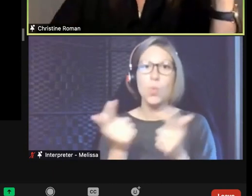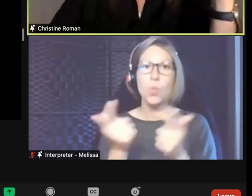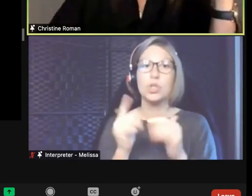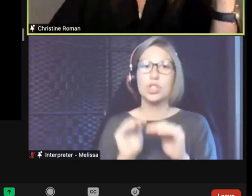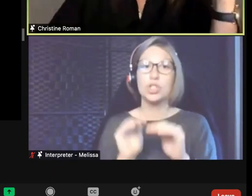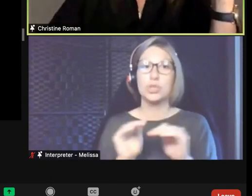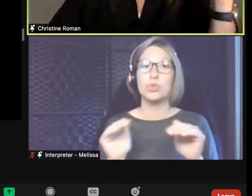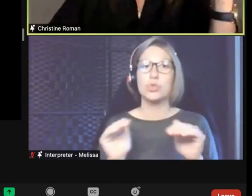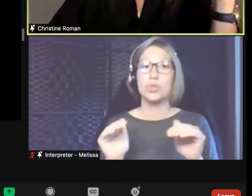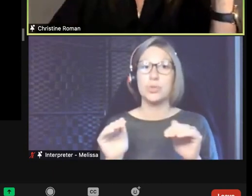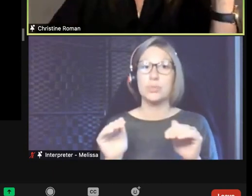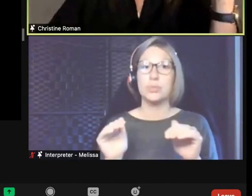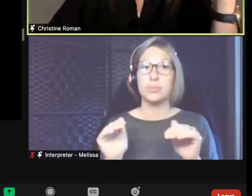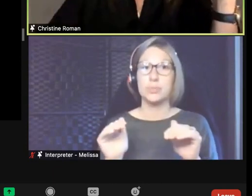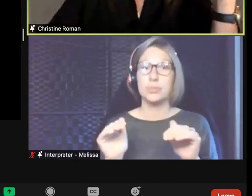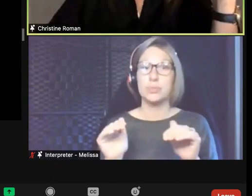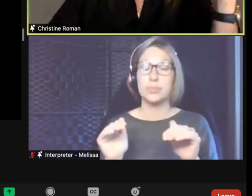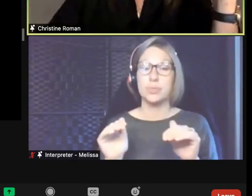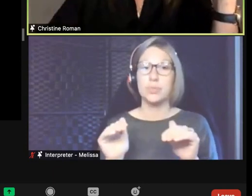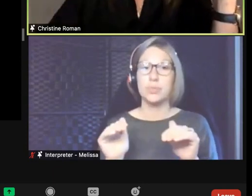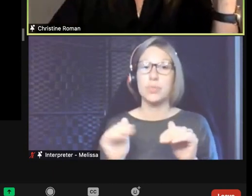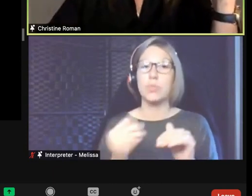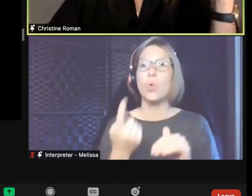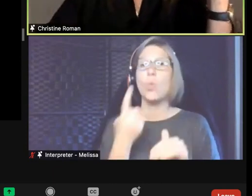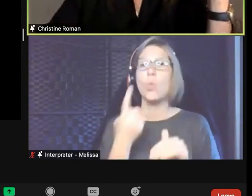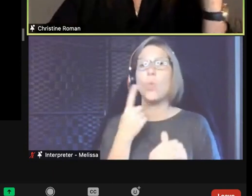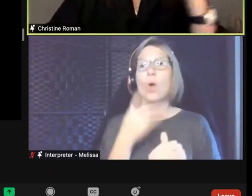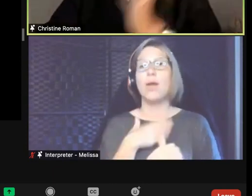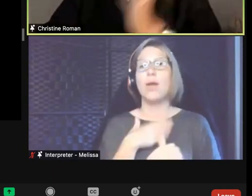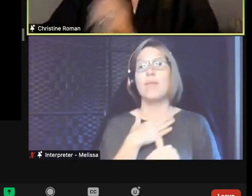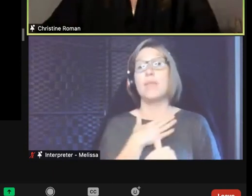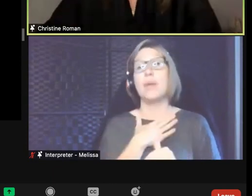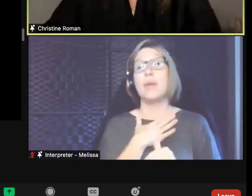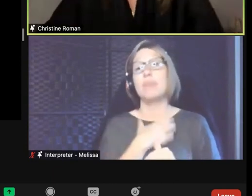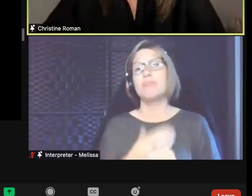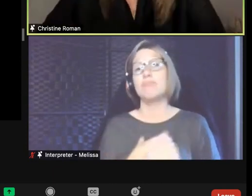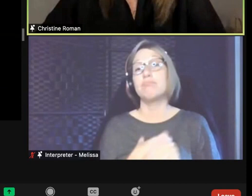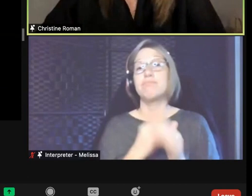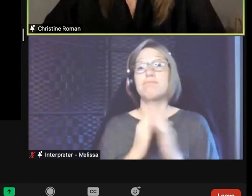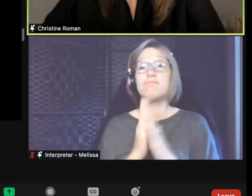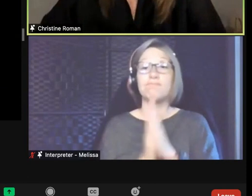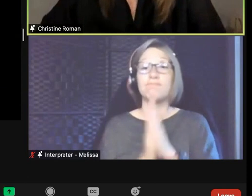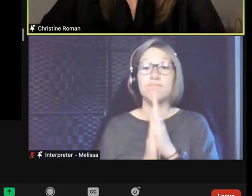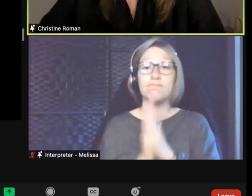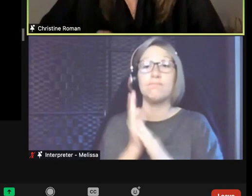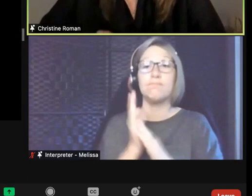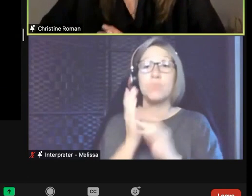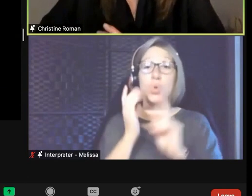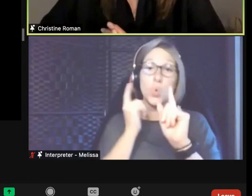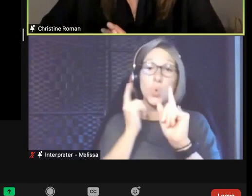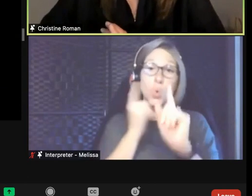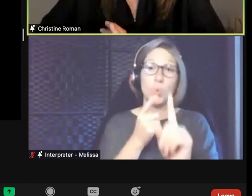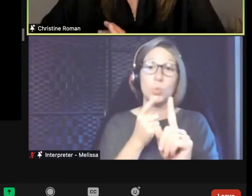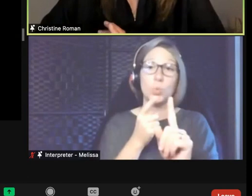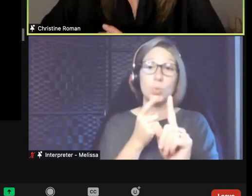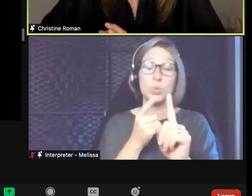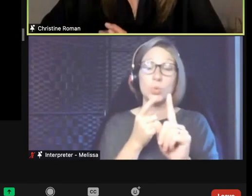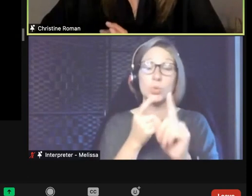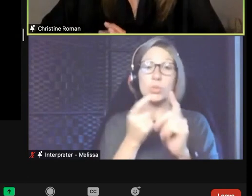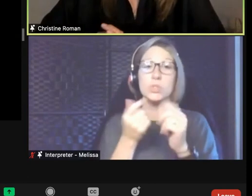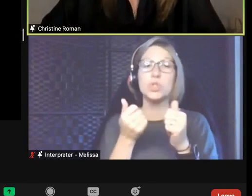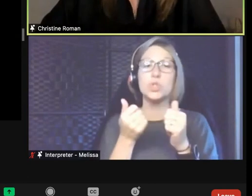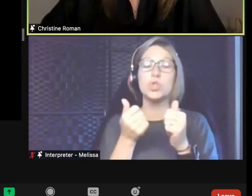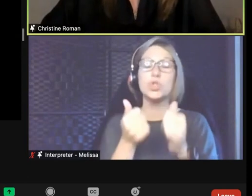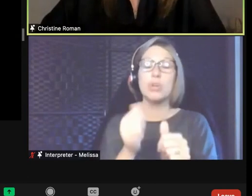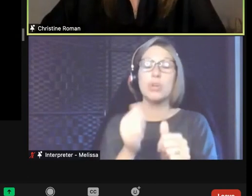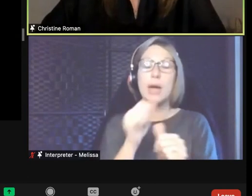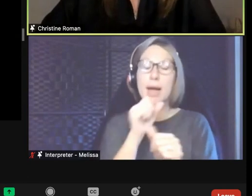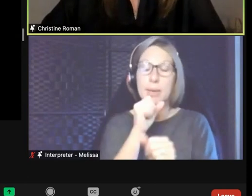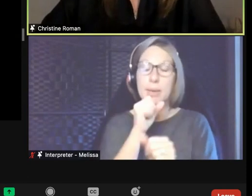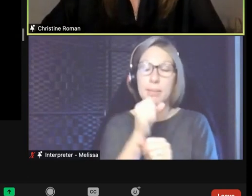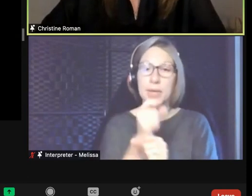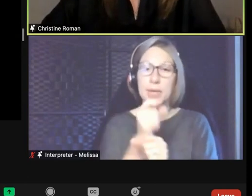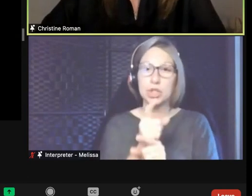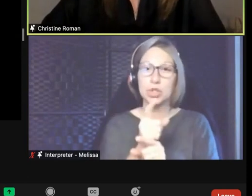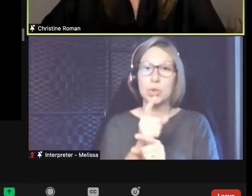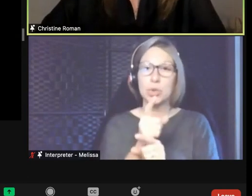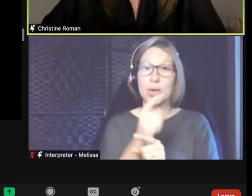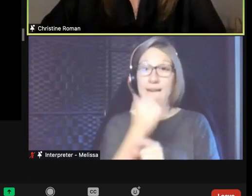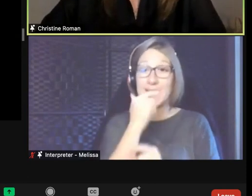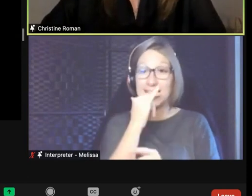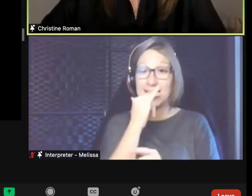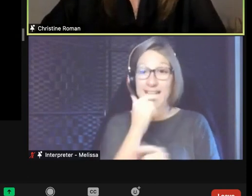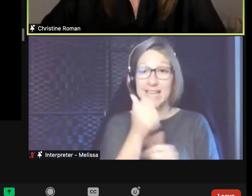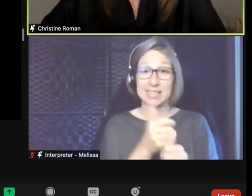One of my passionate goals is to try to make sure that kids with CVI don't feel